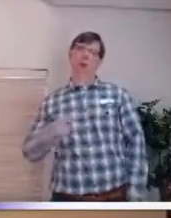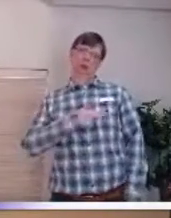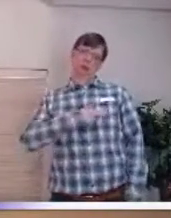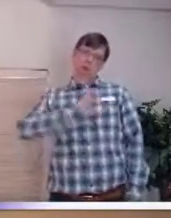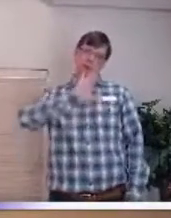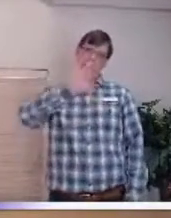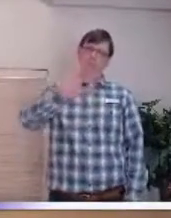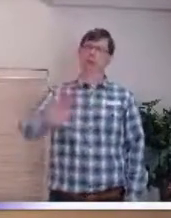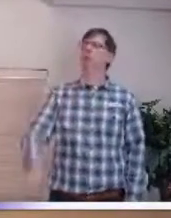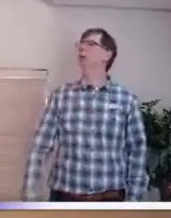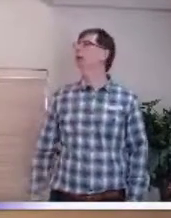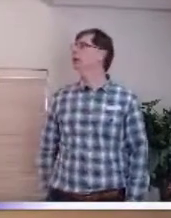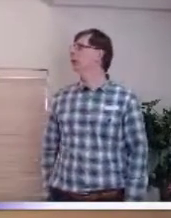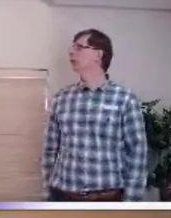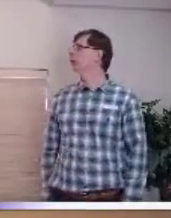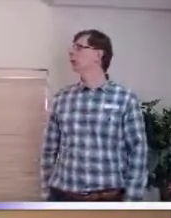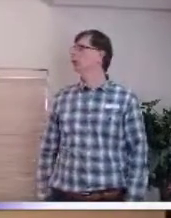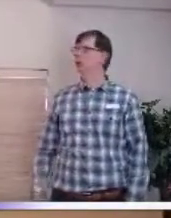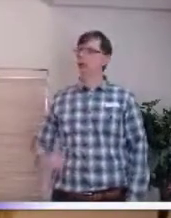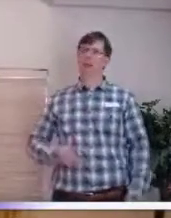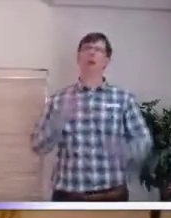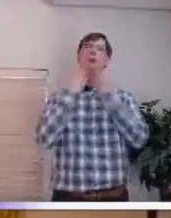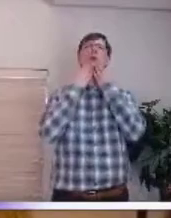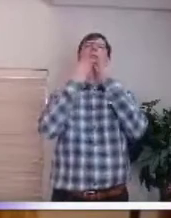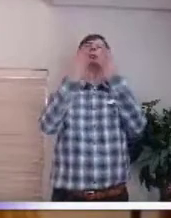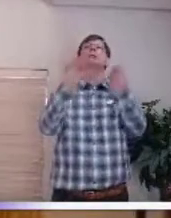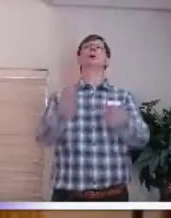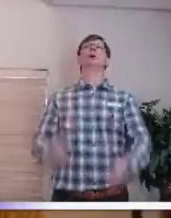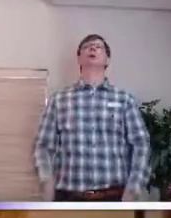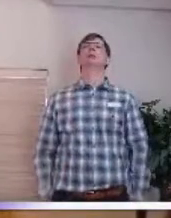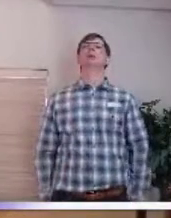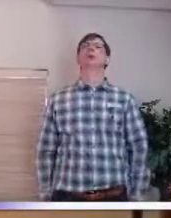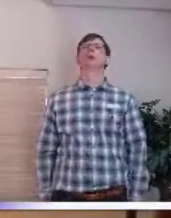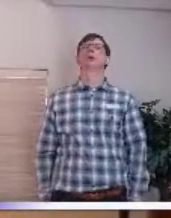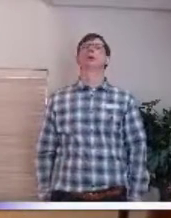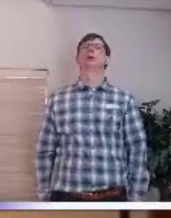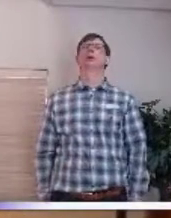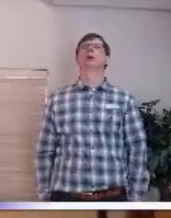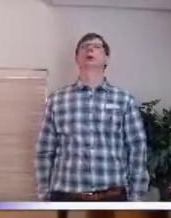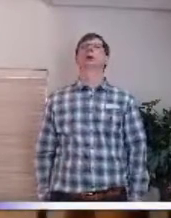compassion, of gratitude,